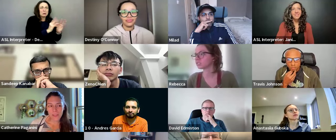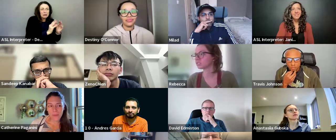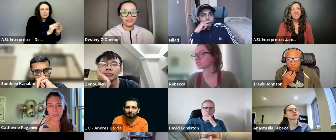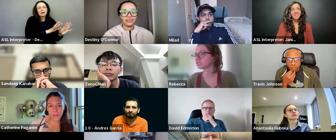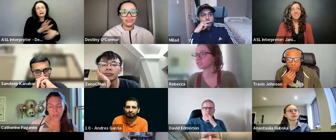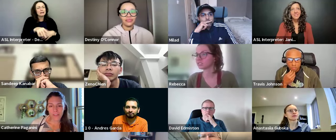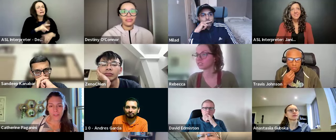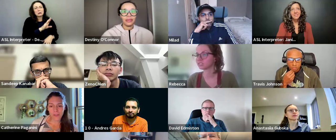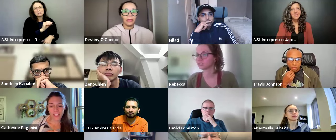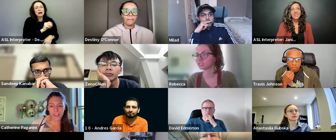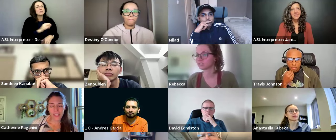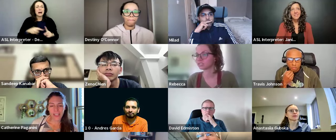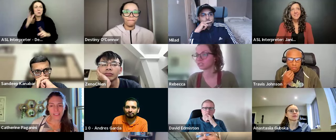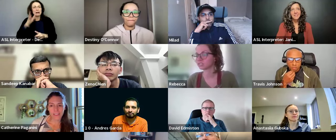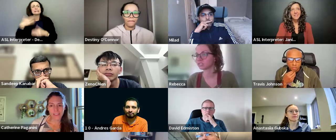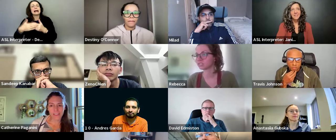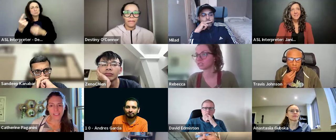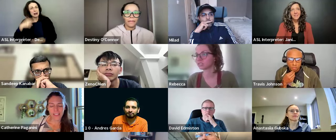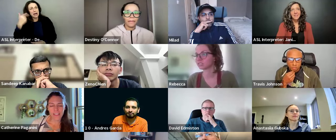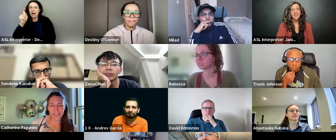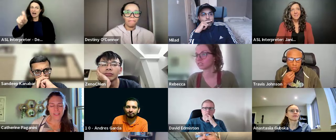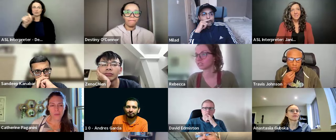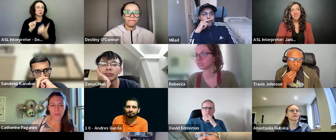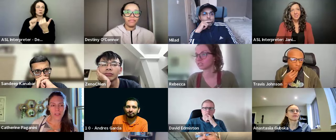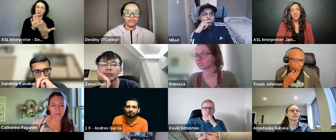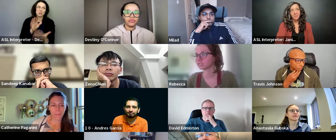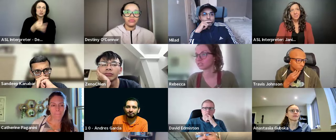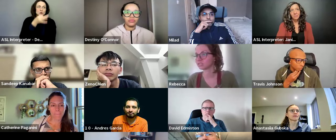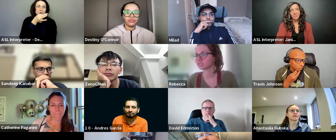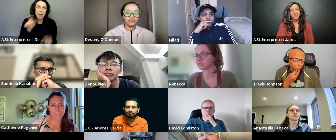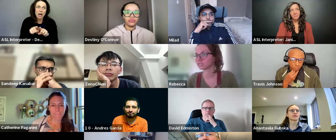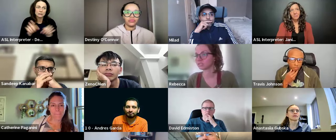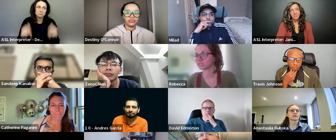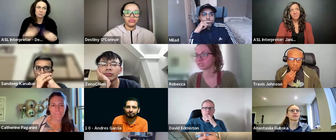that is something we have to actually tackle as soon as possible